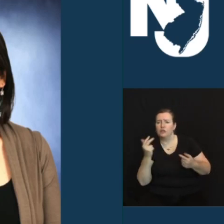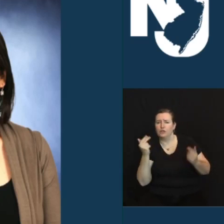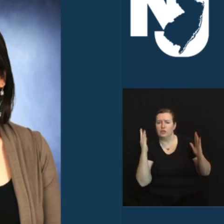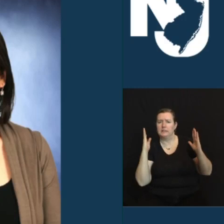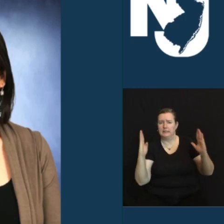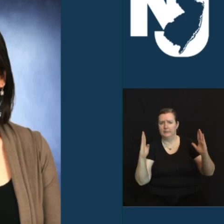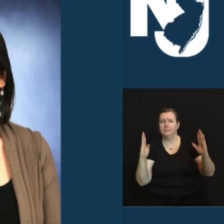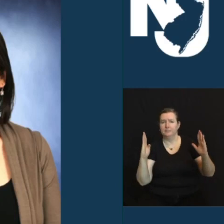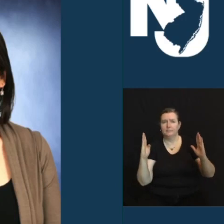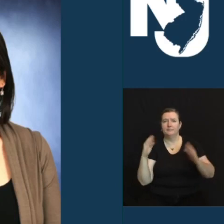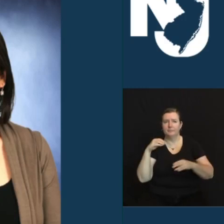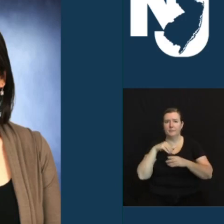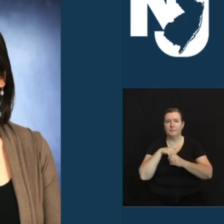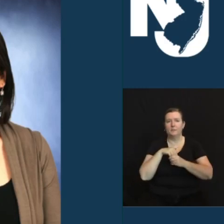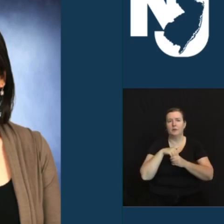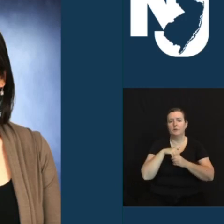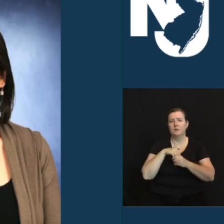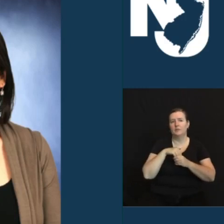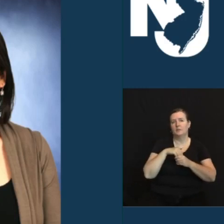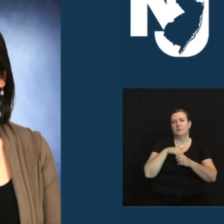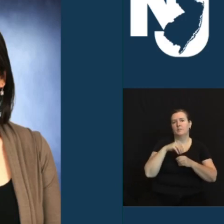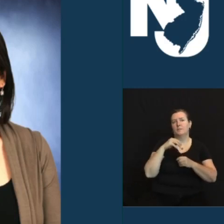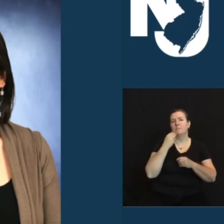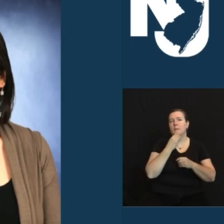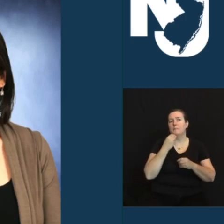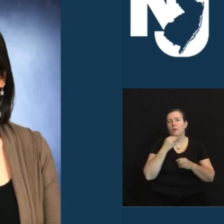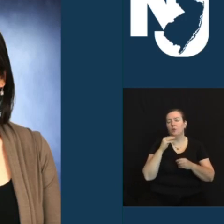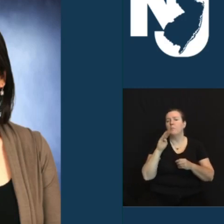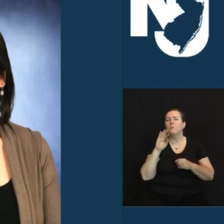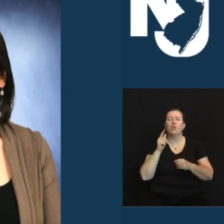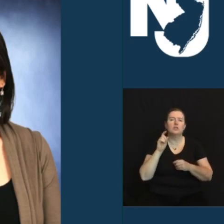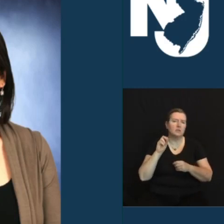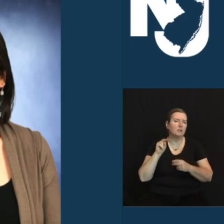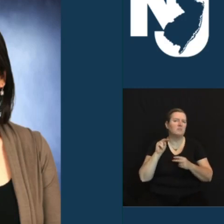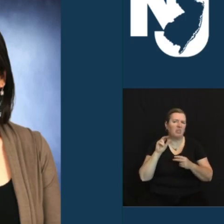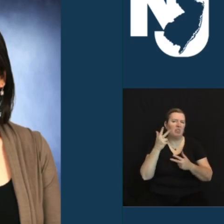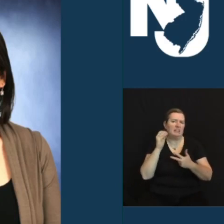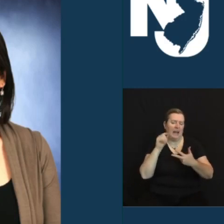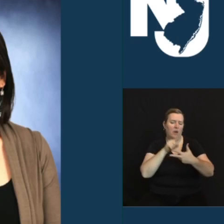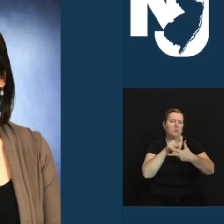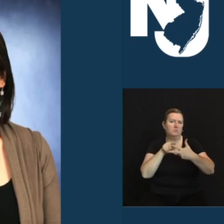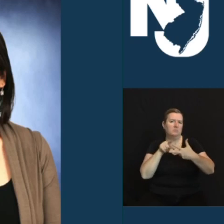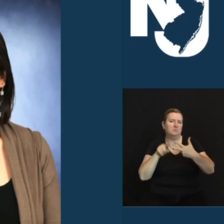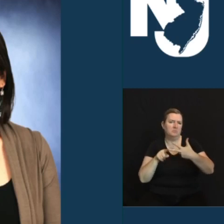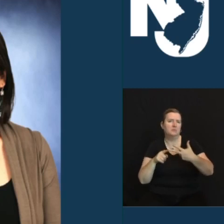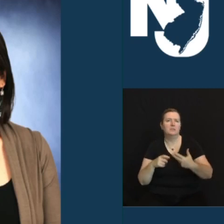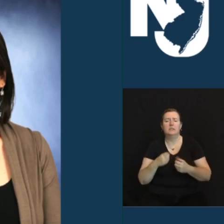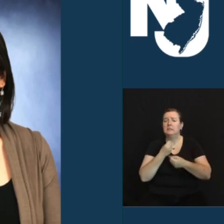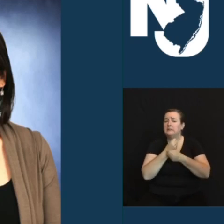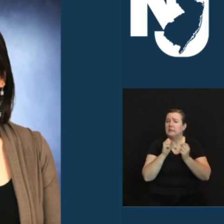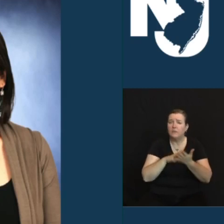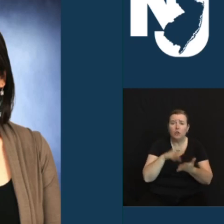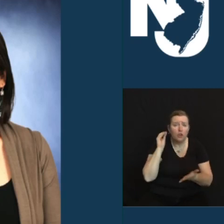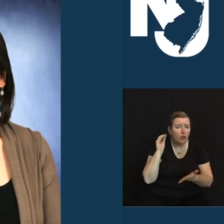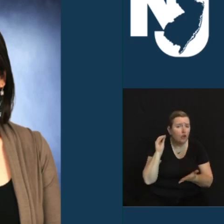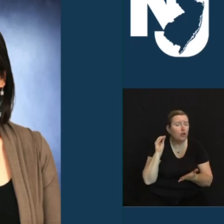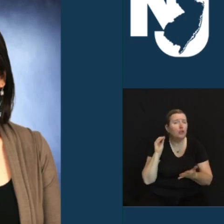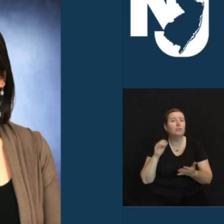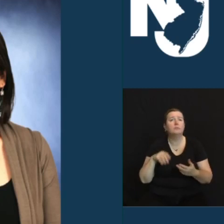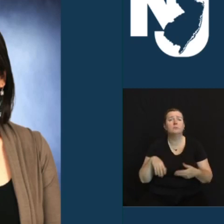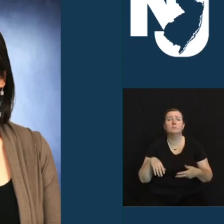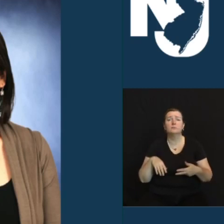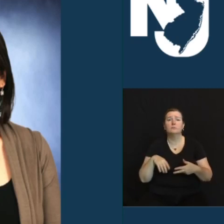and Burlington counties with a safe and nurturing learning environment. And the owner, there on the right, Deepa